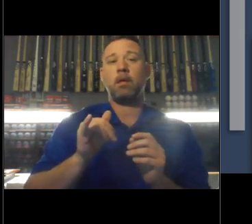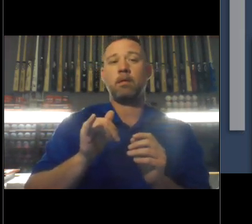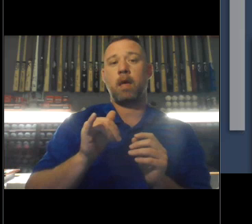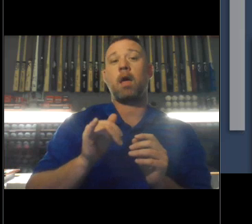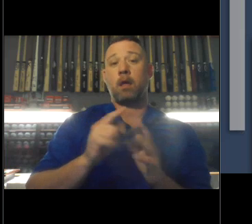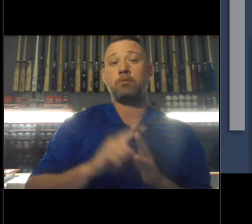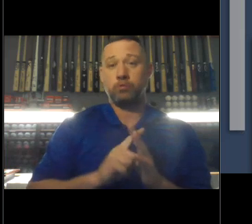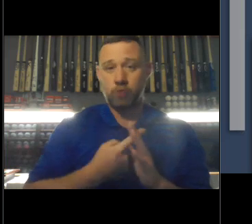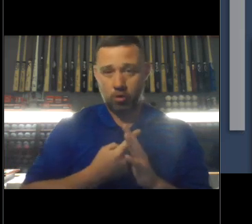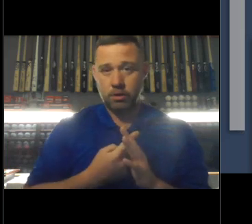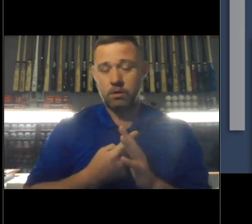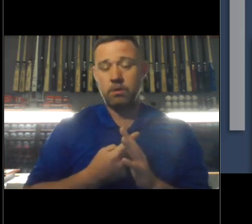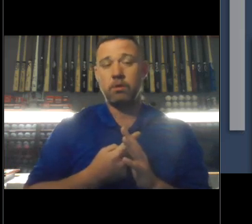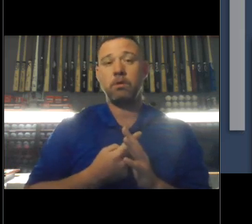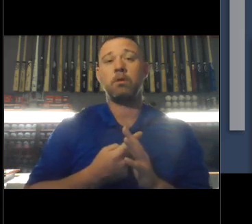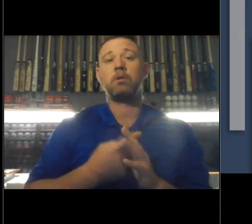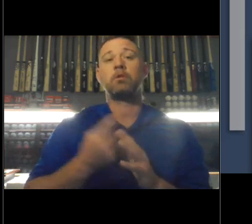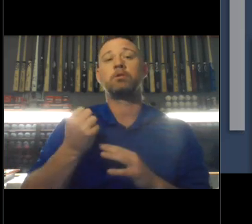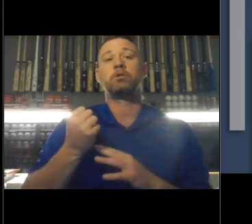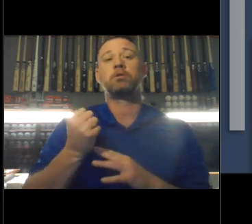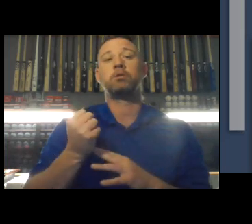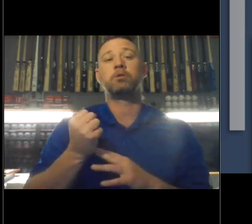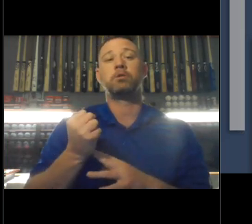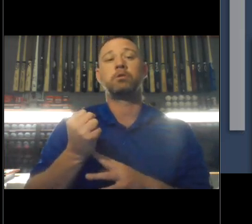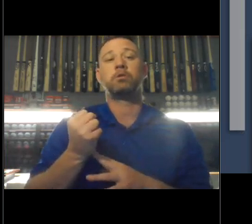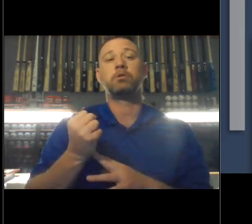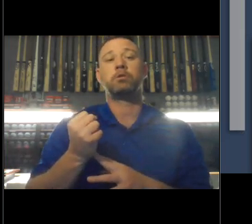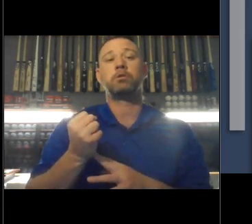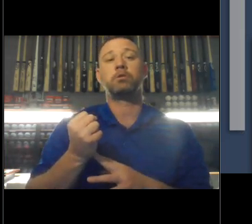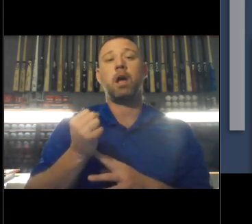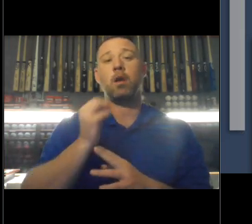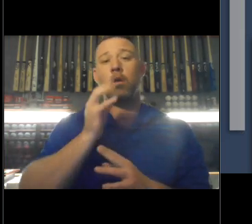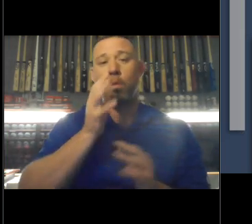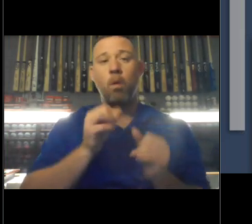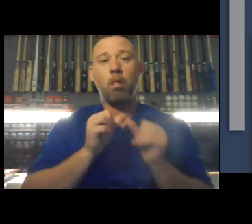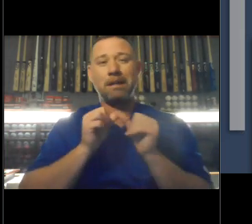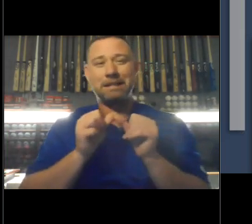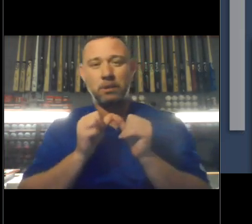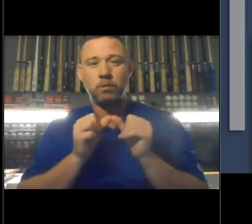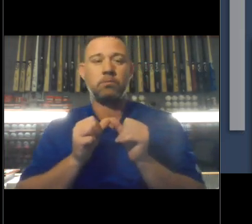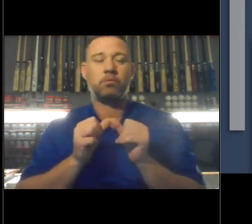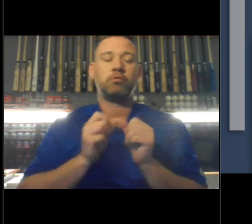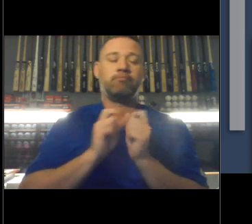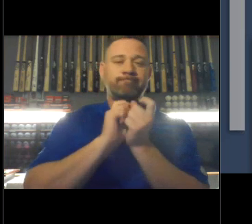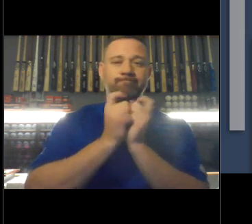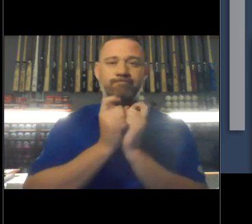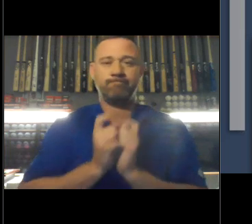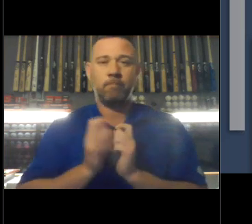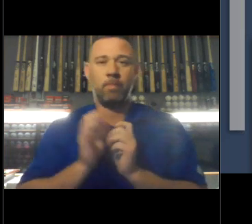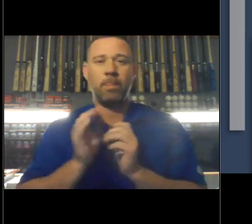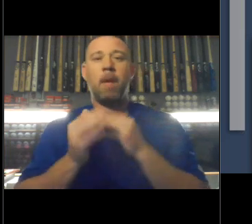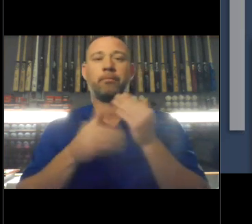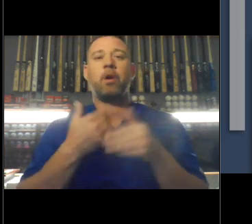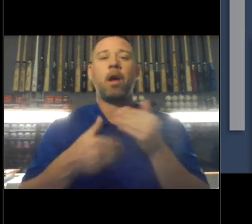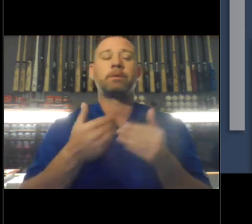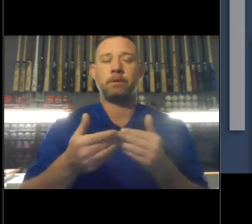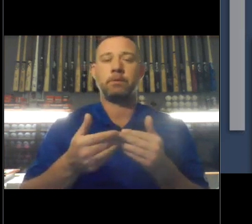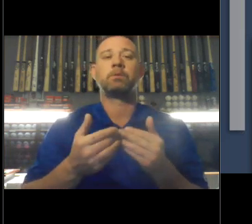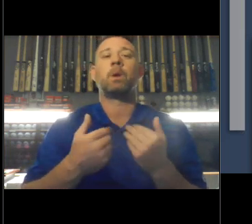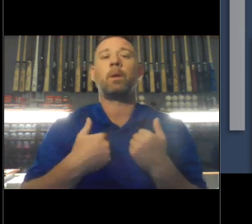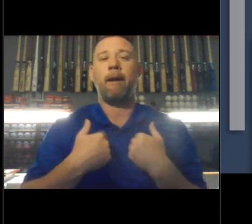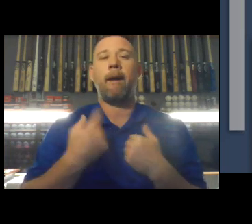started, and so and we're continuing to refine that process. We have something